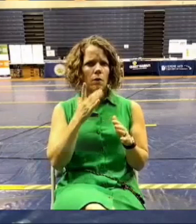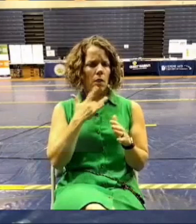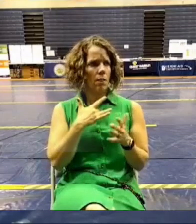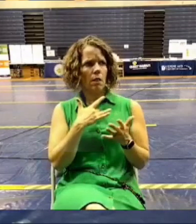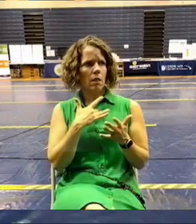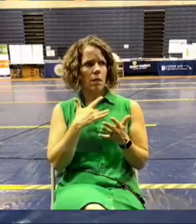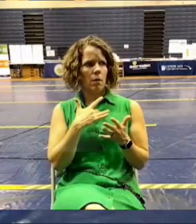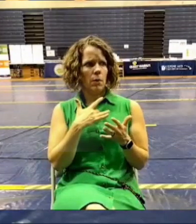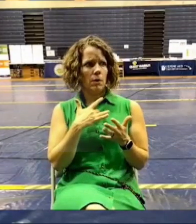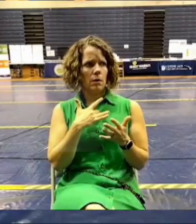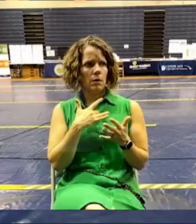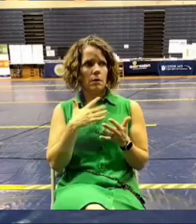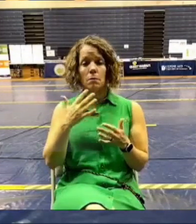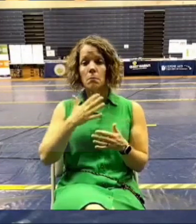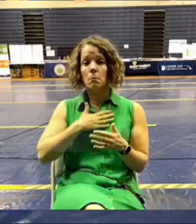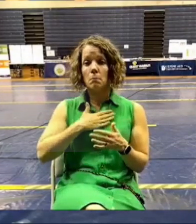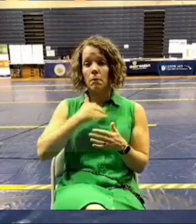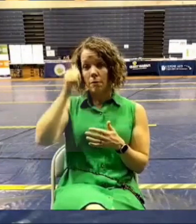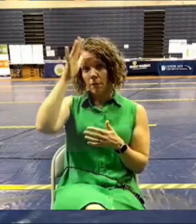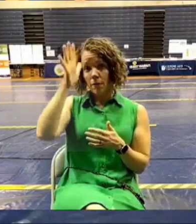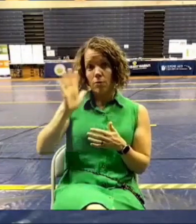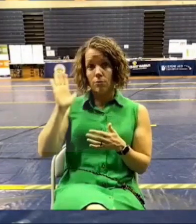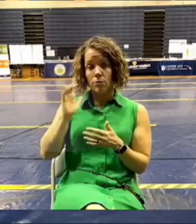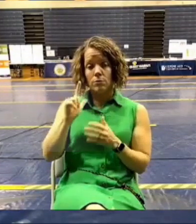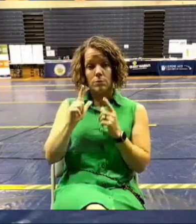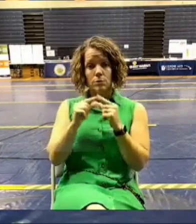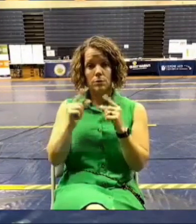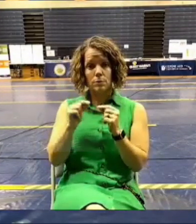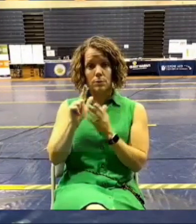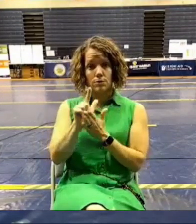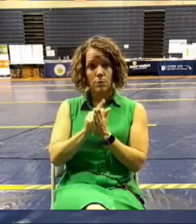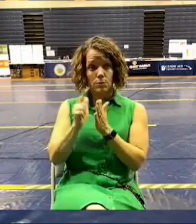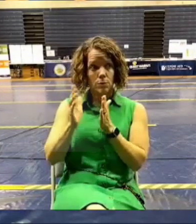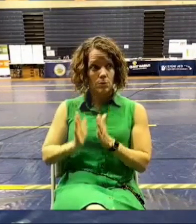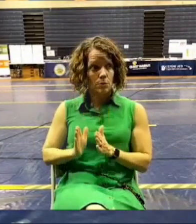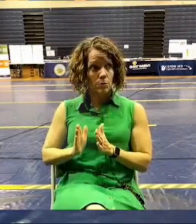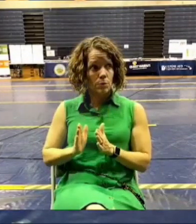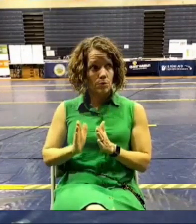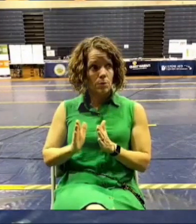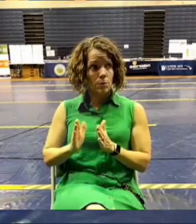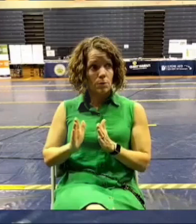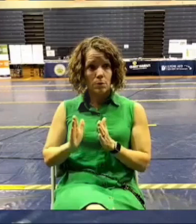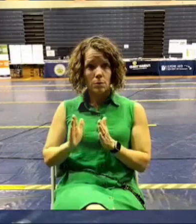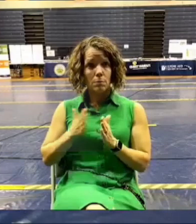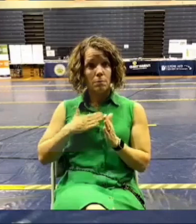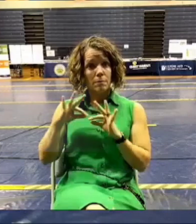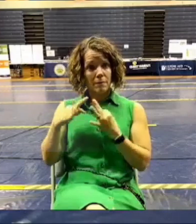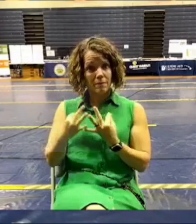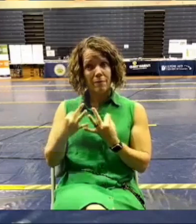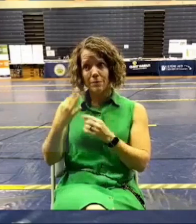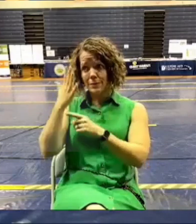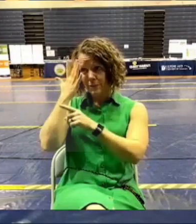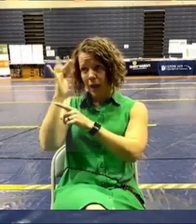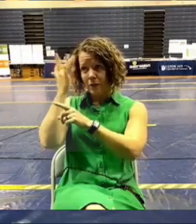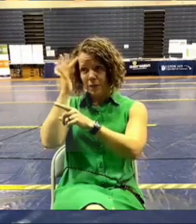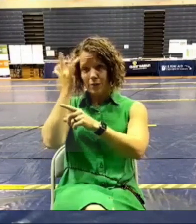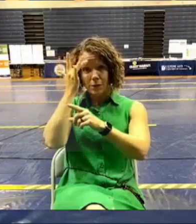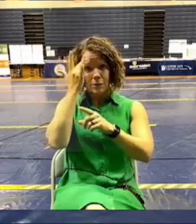my father was a lawyer, a Japanese lawyer, and I come from a very intelligent family.